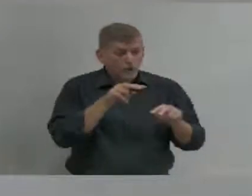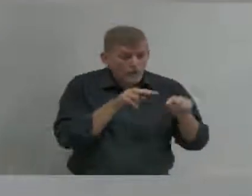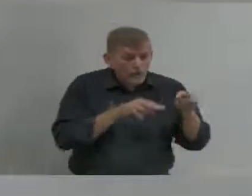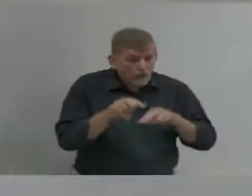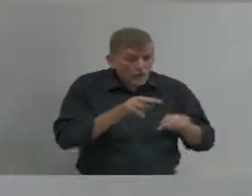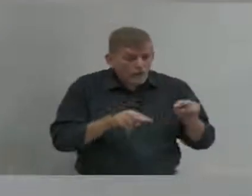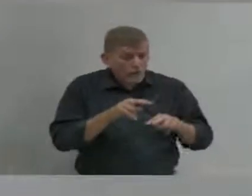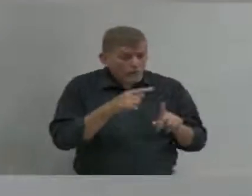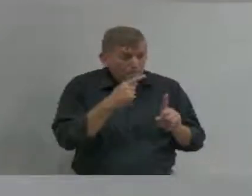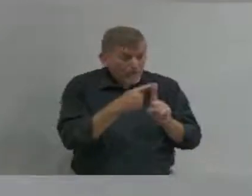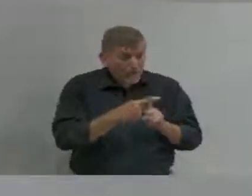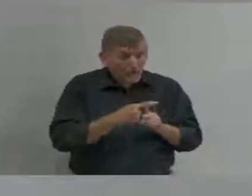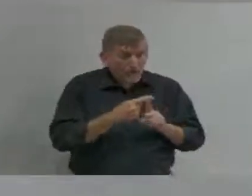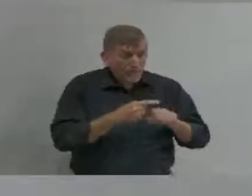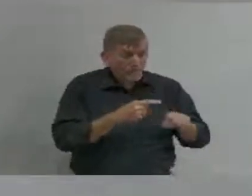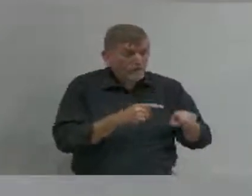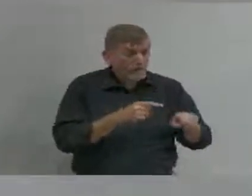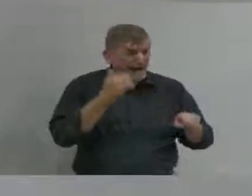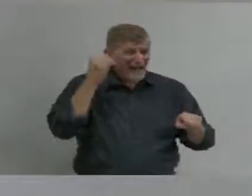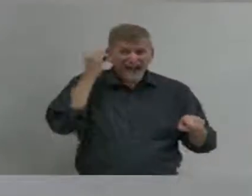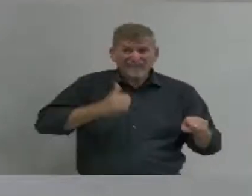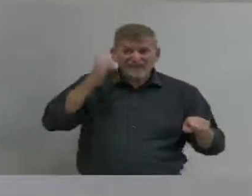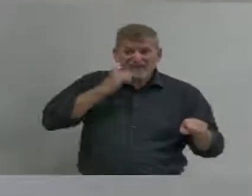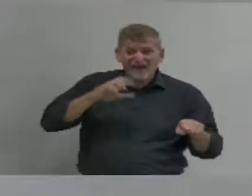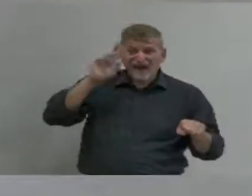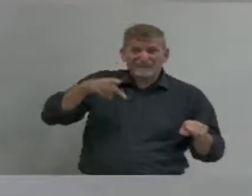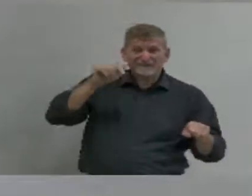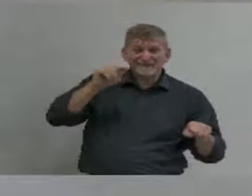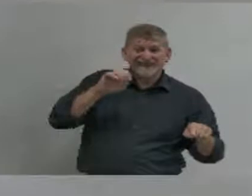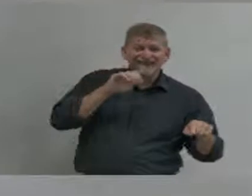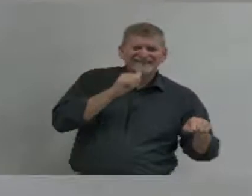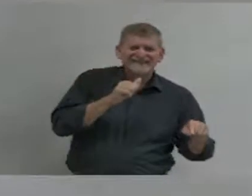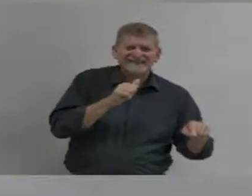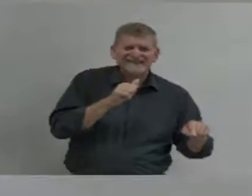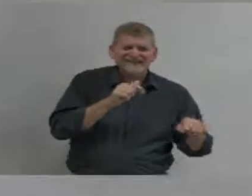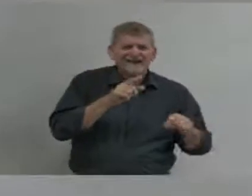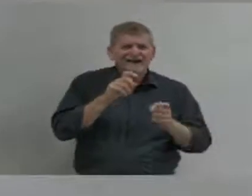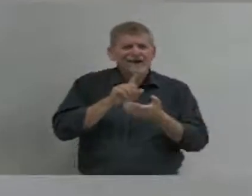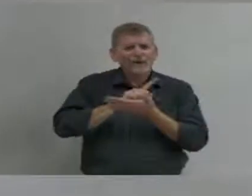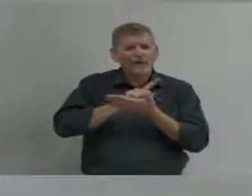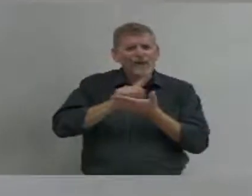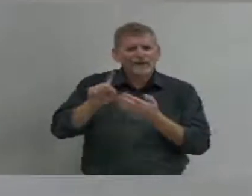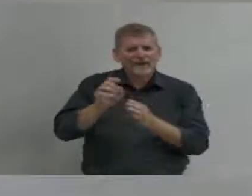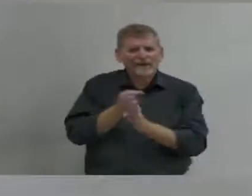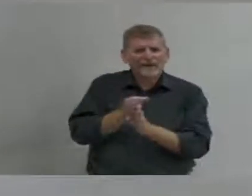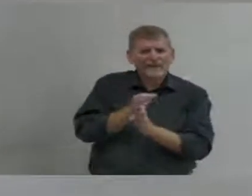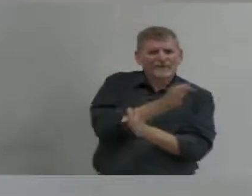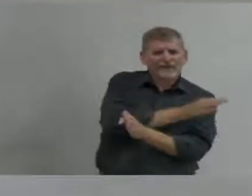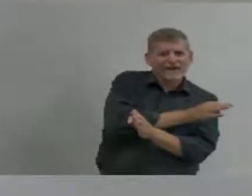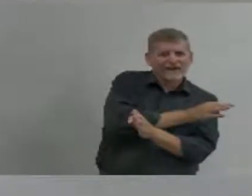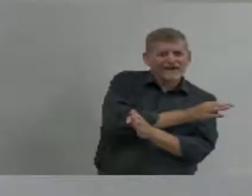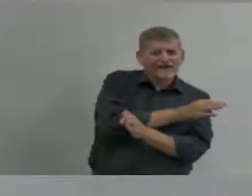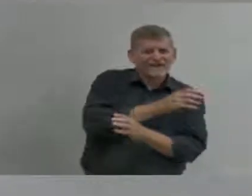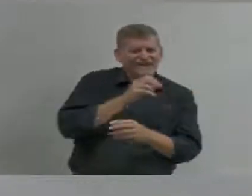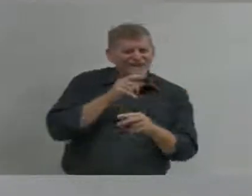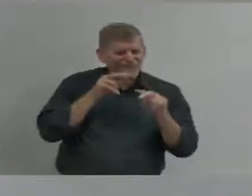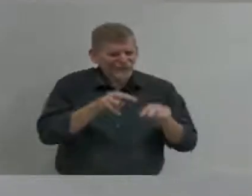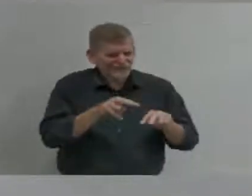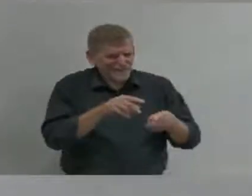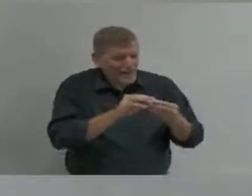not actually day-to-day, it's actually a week in the rears. Yes, yes, September 10th through September 16th.